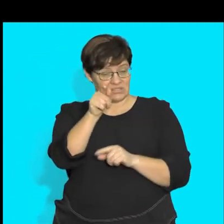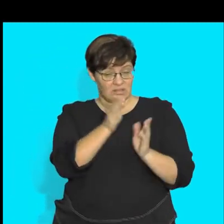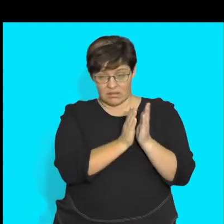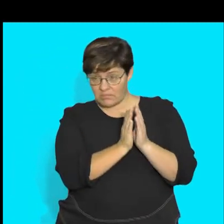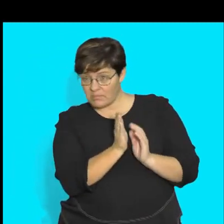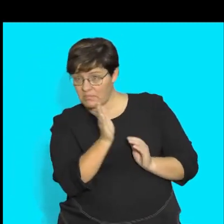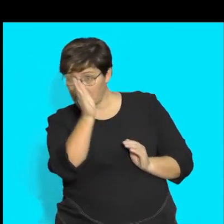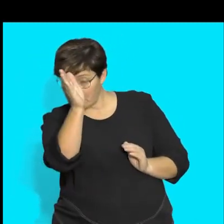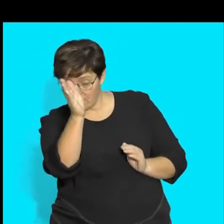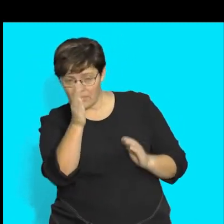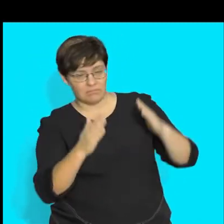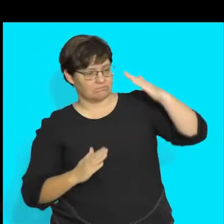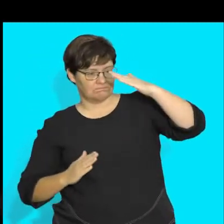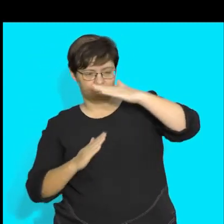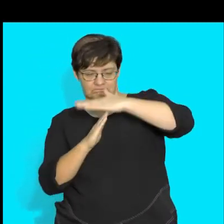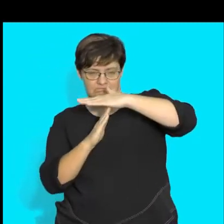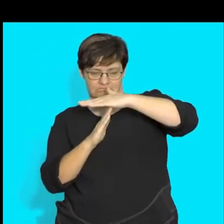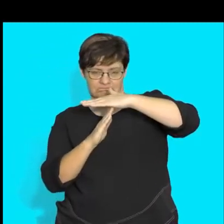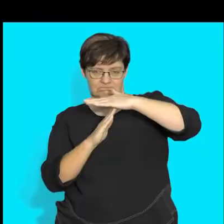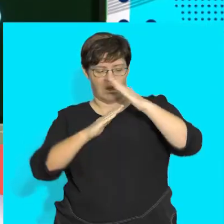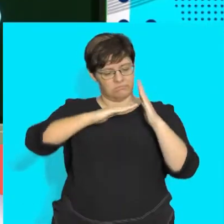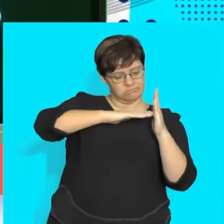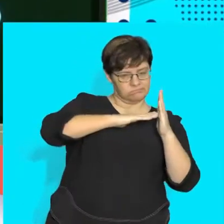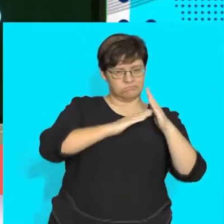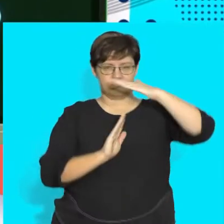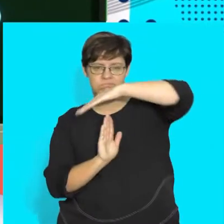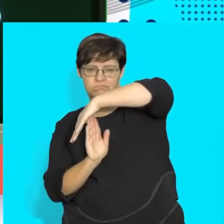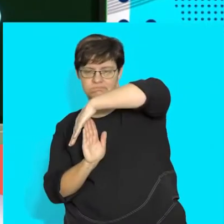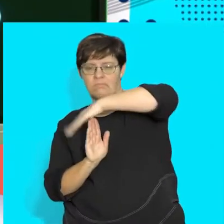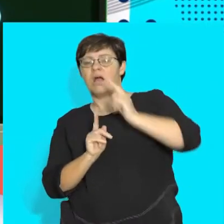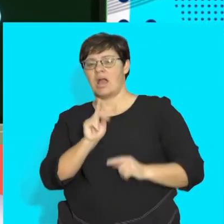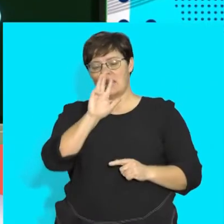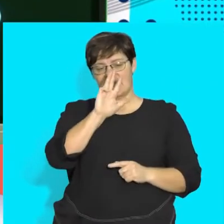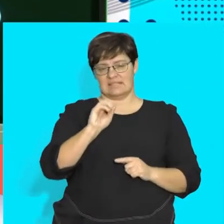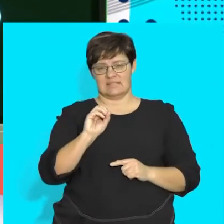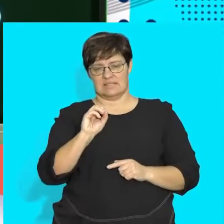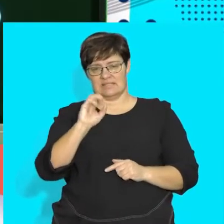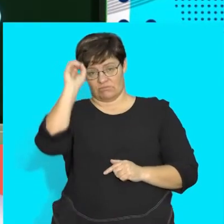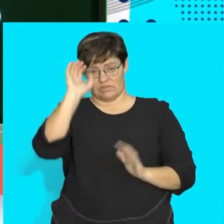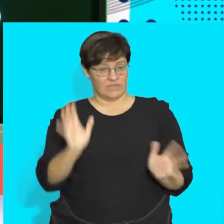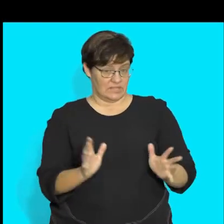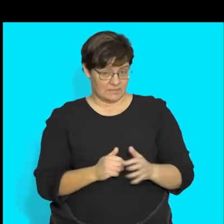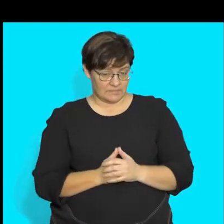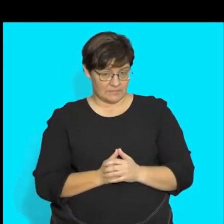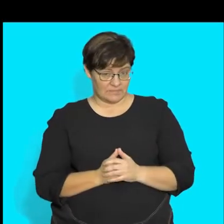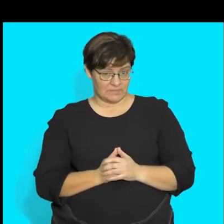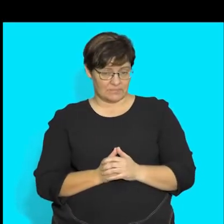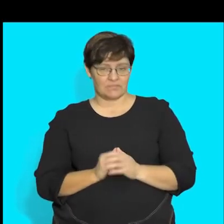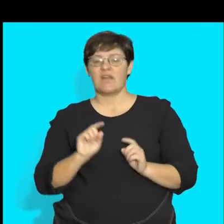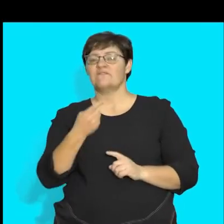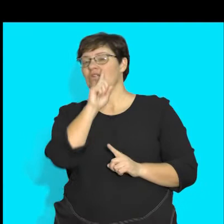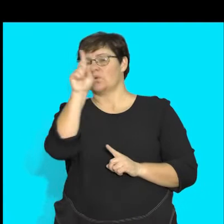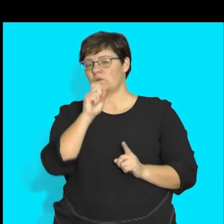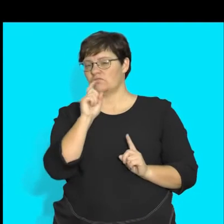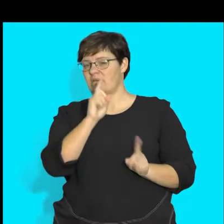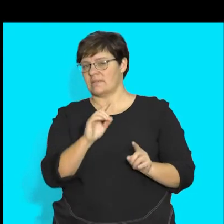the line, that one point where the tangent touches the line, the tangent and the radius are going to be perpendicular. Now, let's jump